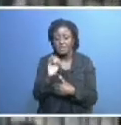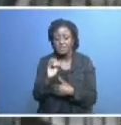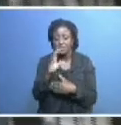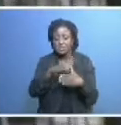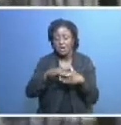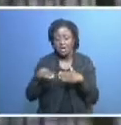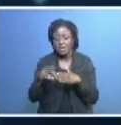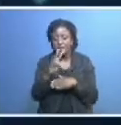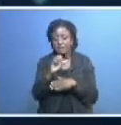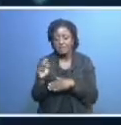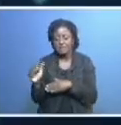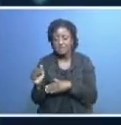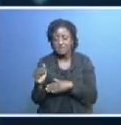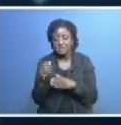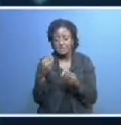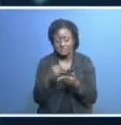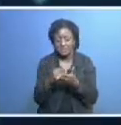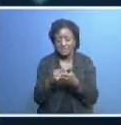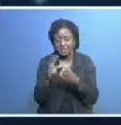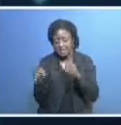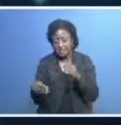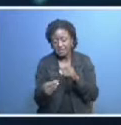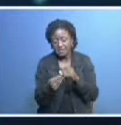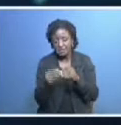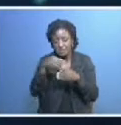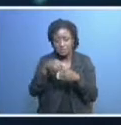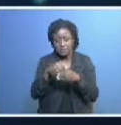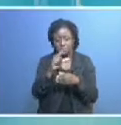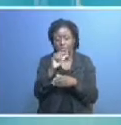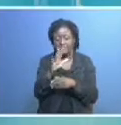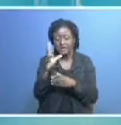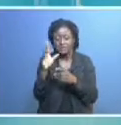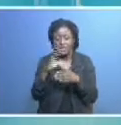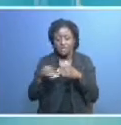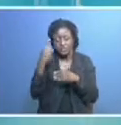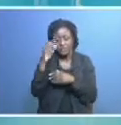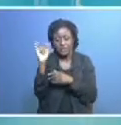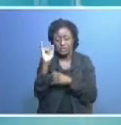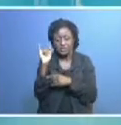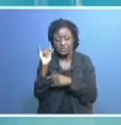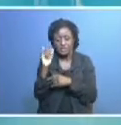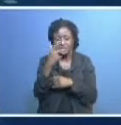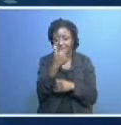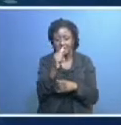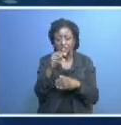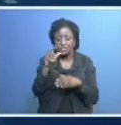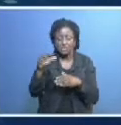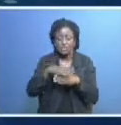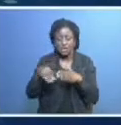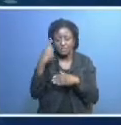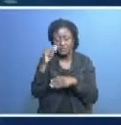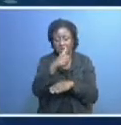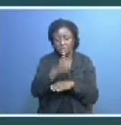when broken down, factors in $25 for health insurance, $10 for administrative overhead costs, with a